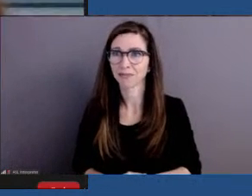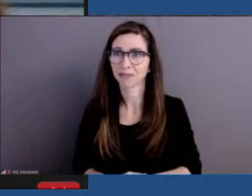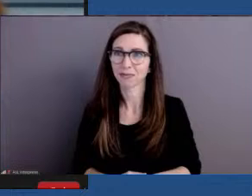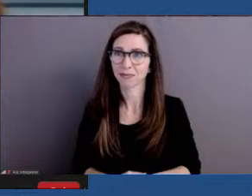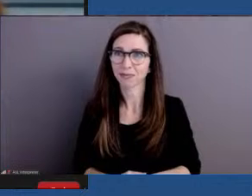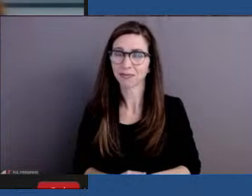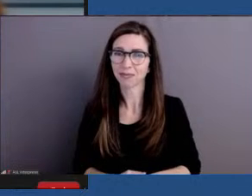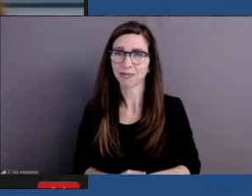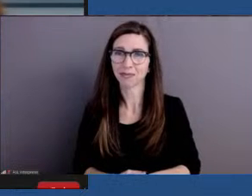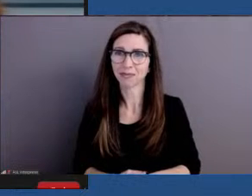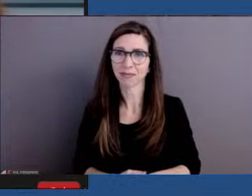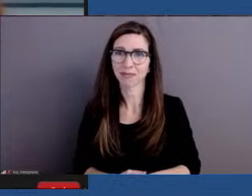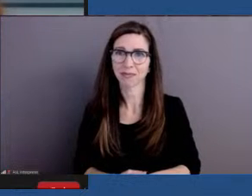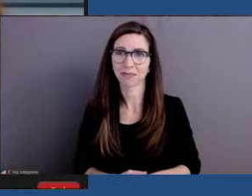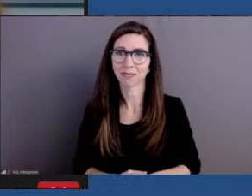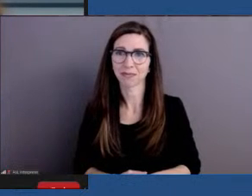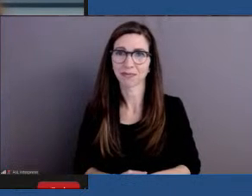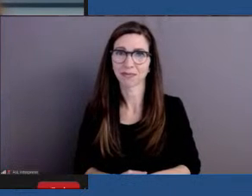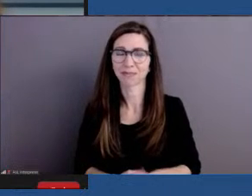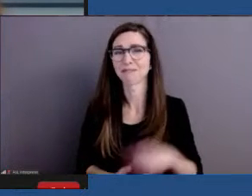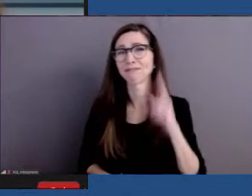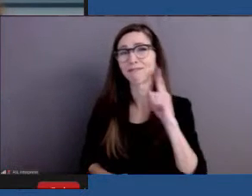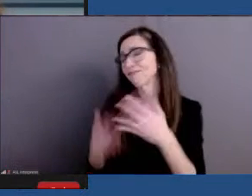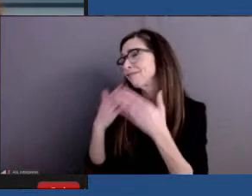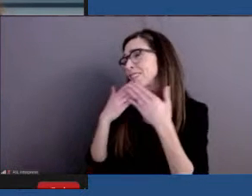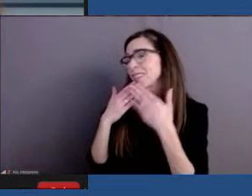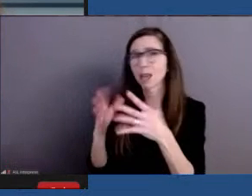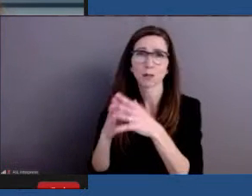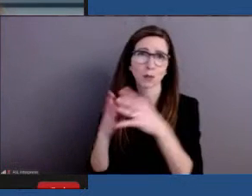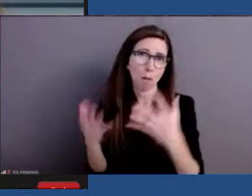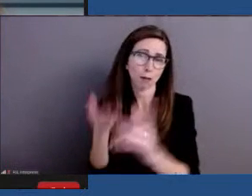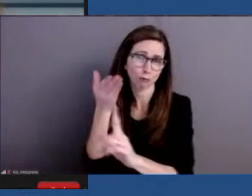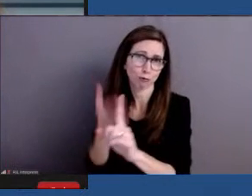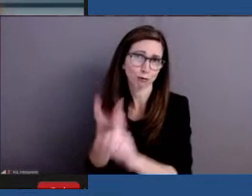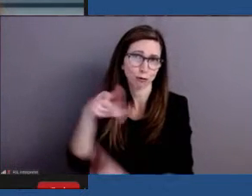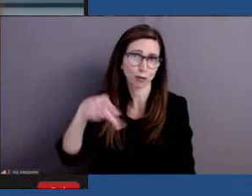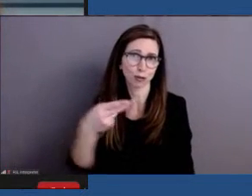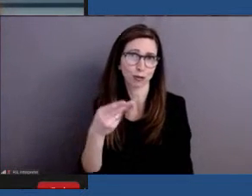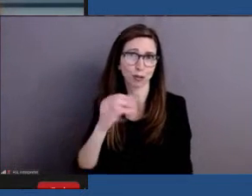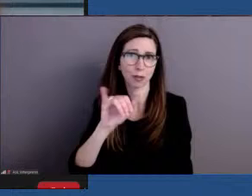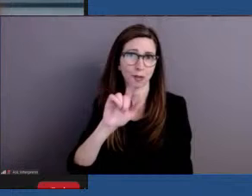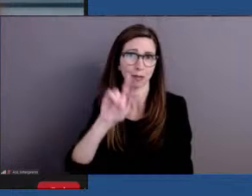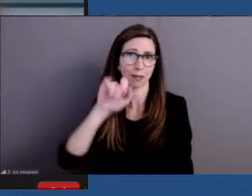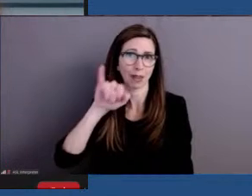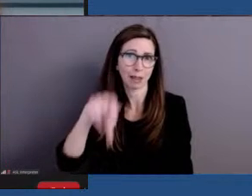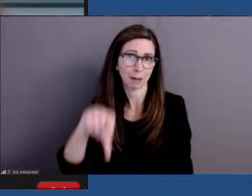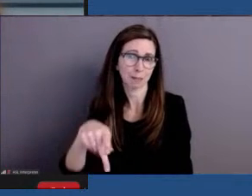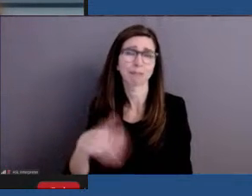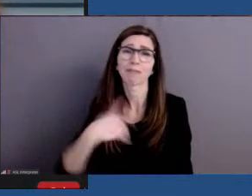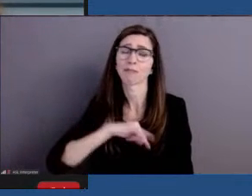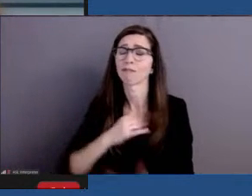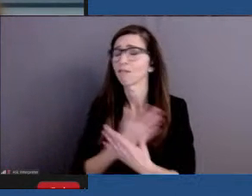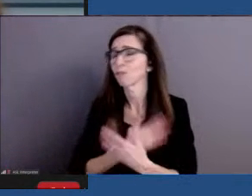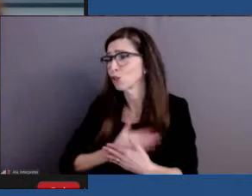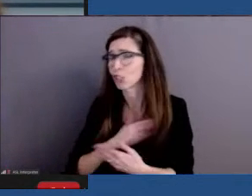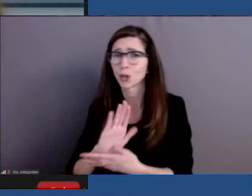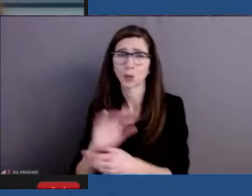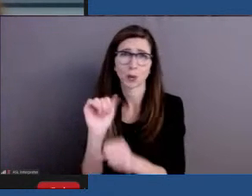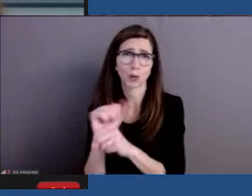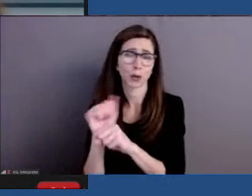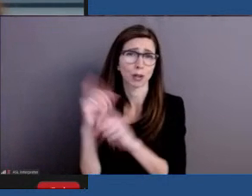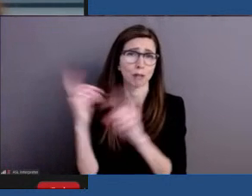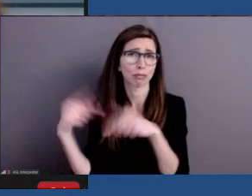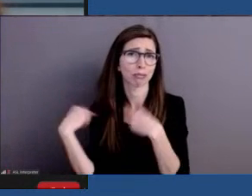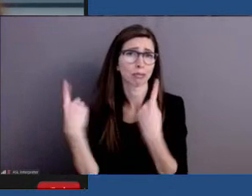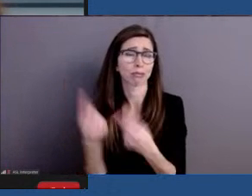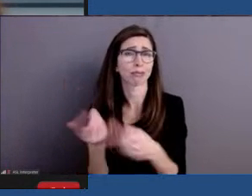Merci Philippe, nous apprécions Thank you beaucoup very votre much, travail Philip. dévoué au sein de notre We really comité appreciate your consultatif. devoted work on our advisory committee. I